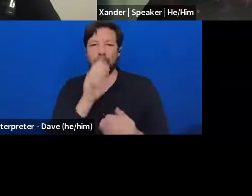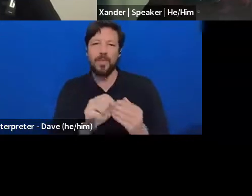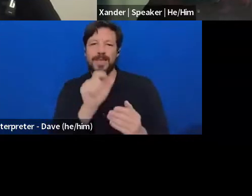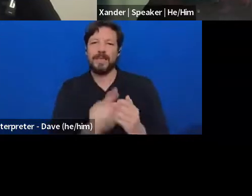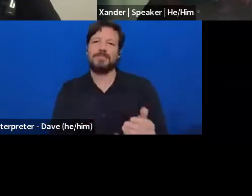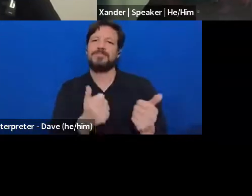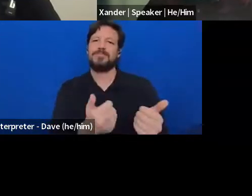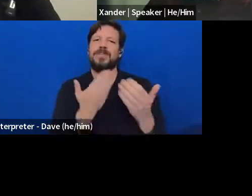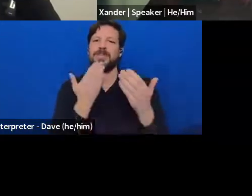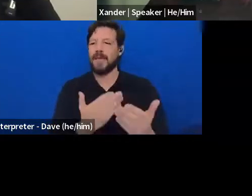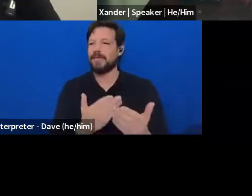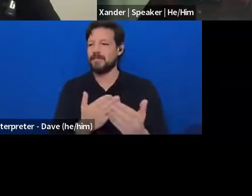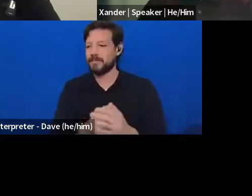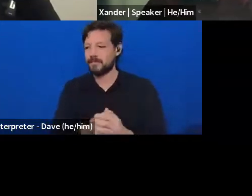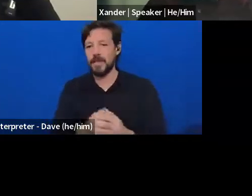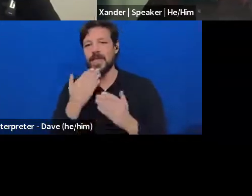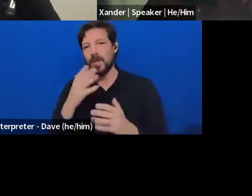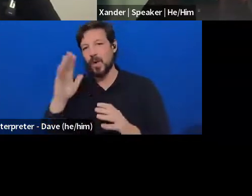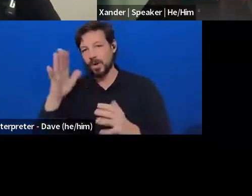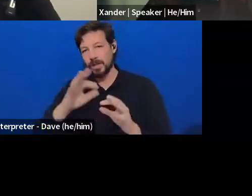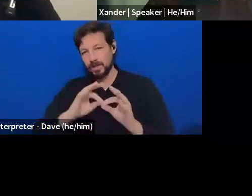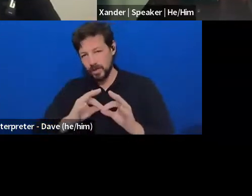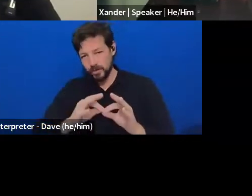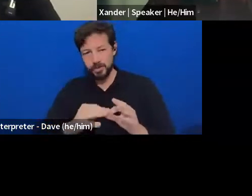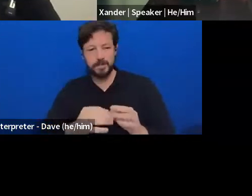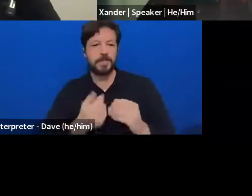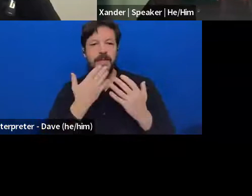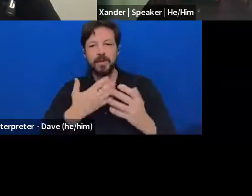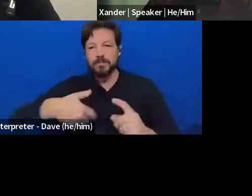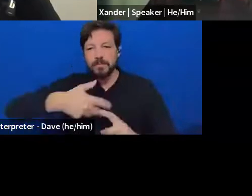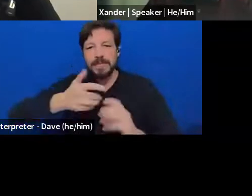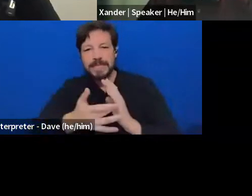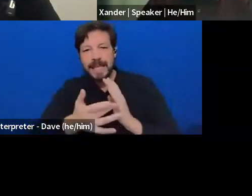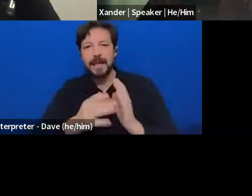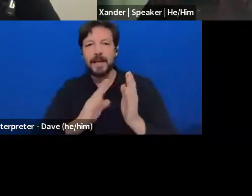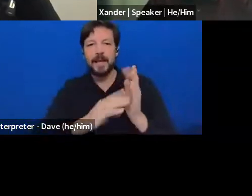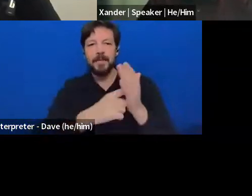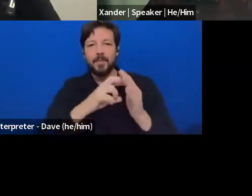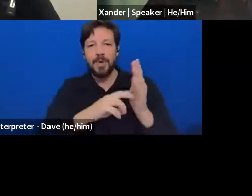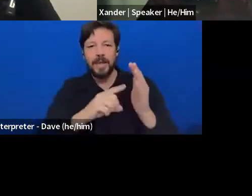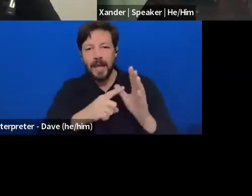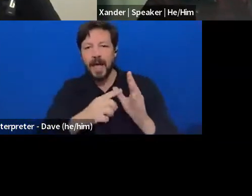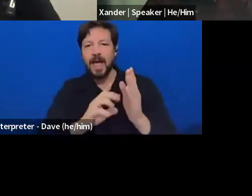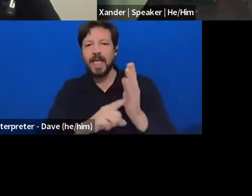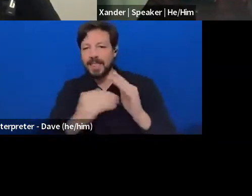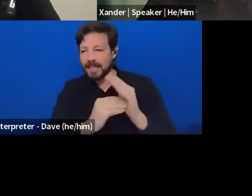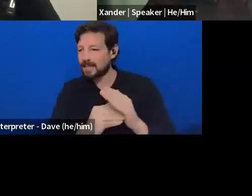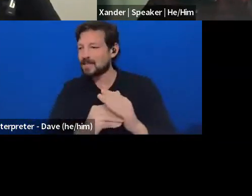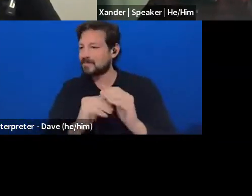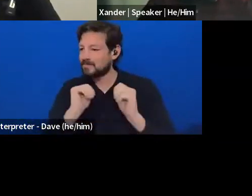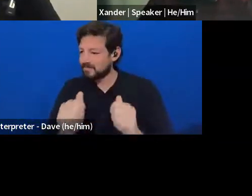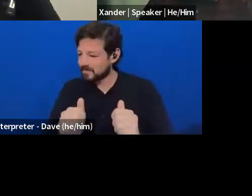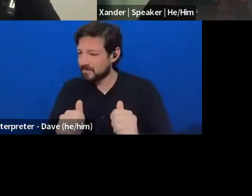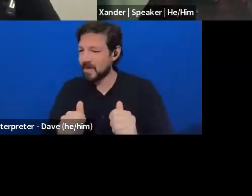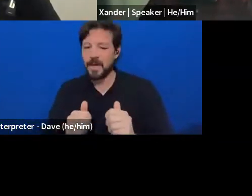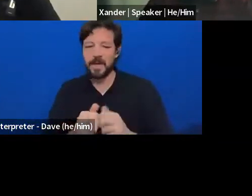to those three. Thank you to our Auslan interpreters. Thank you for the behind the scenes to Miranda and Liz. But this again has been an